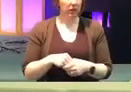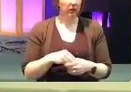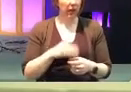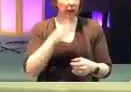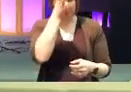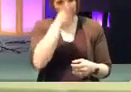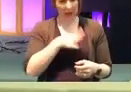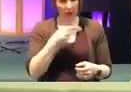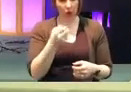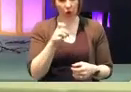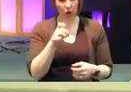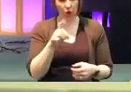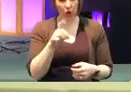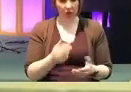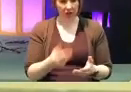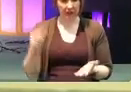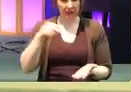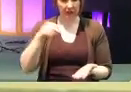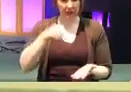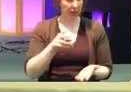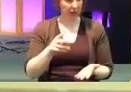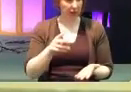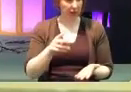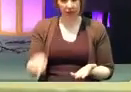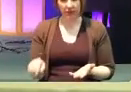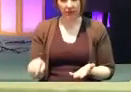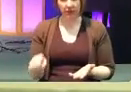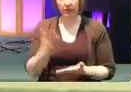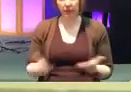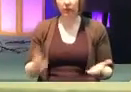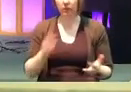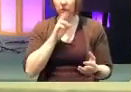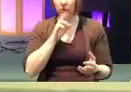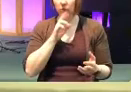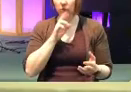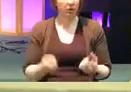They're recognizing this and they're stepping up and saying, you know what? No, this is something real here.